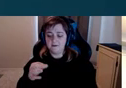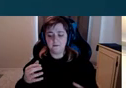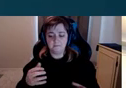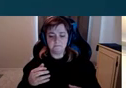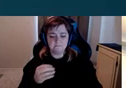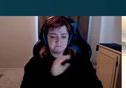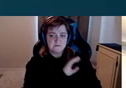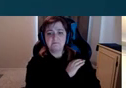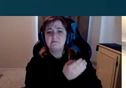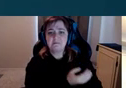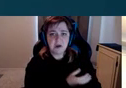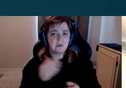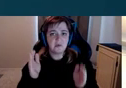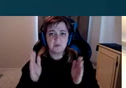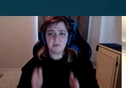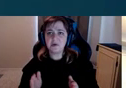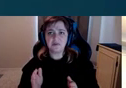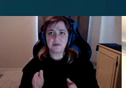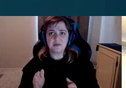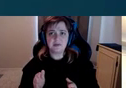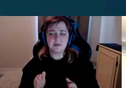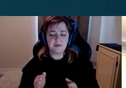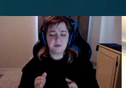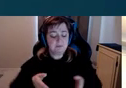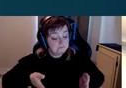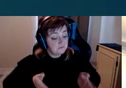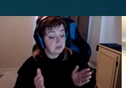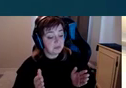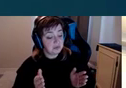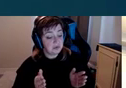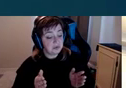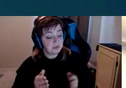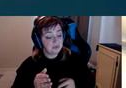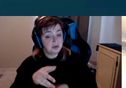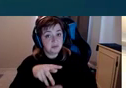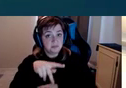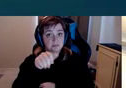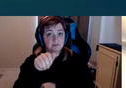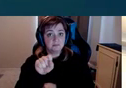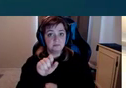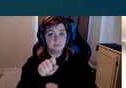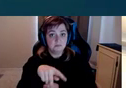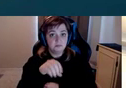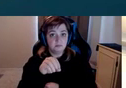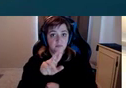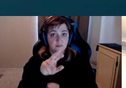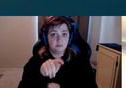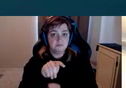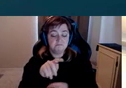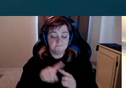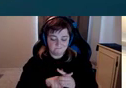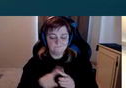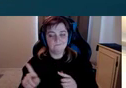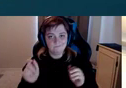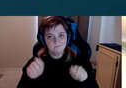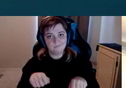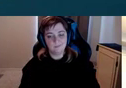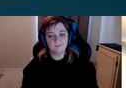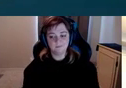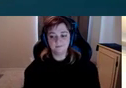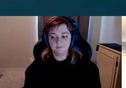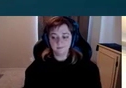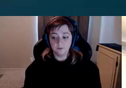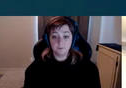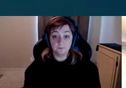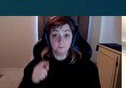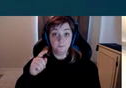say and was able to get those passports and those visas so my parents can leave. And as I said, you know, our first stop